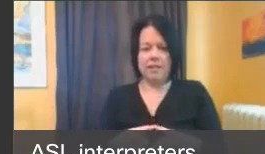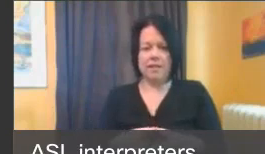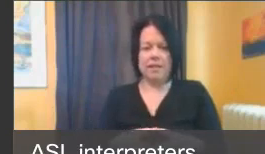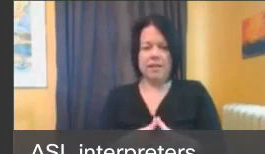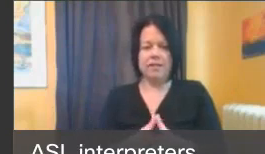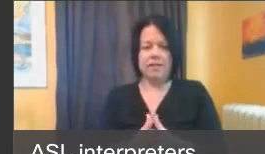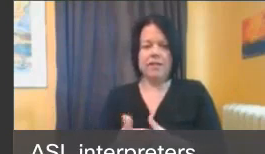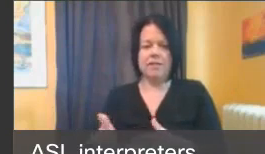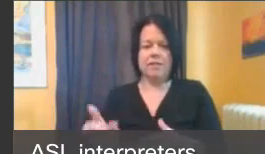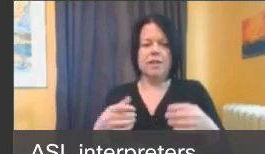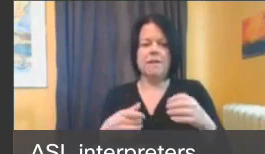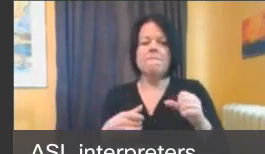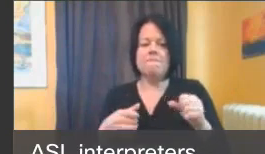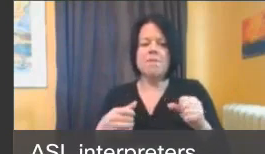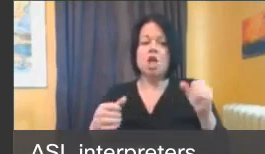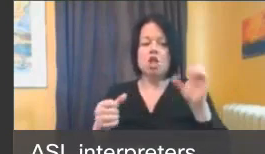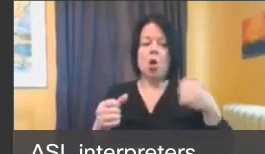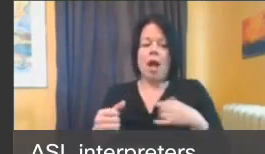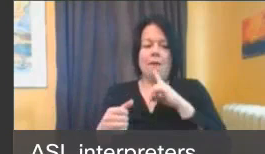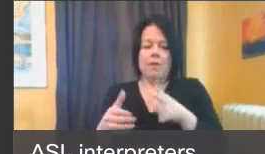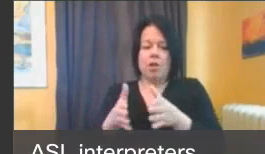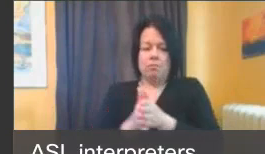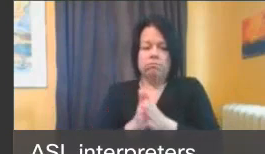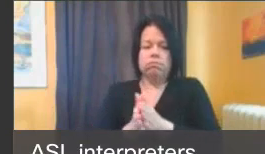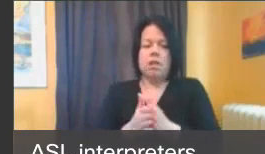I'm very concerned about the movement in Florida